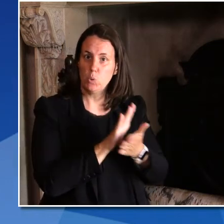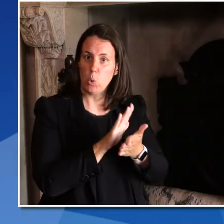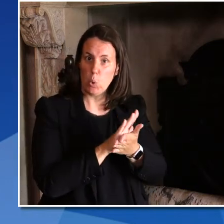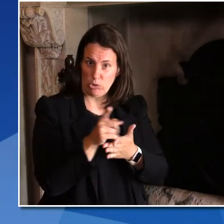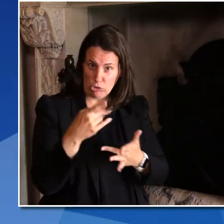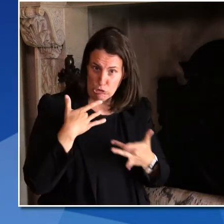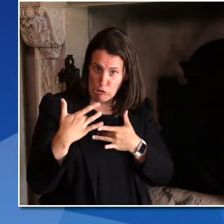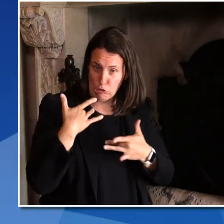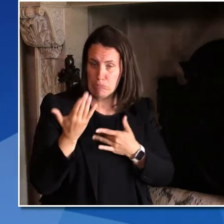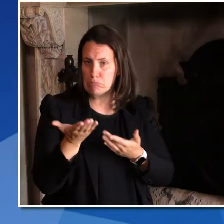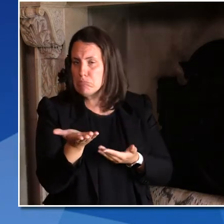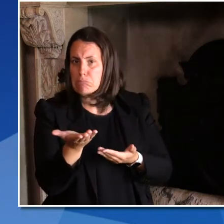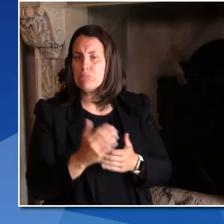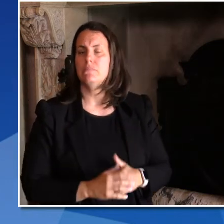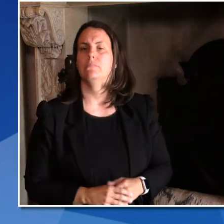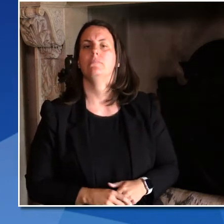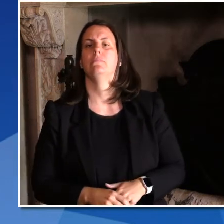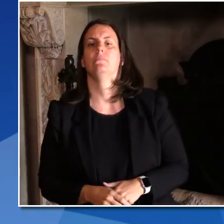people.